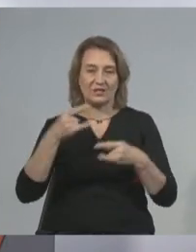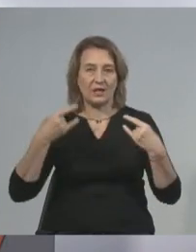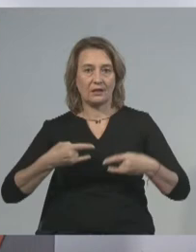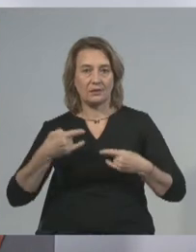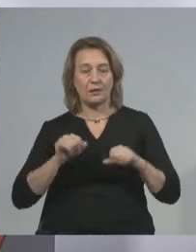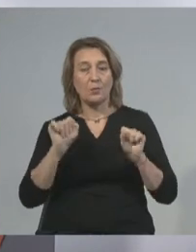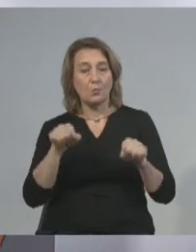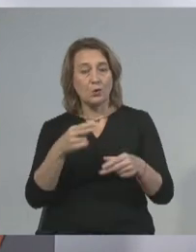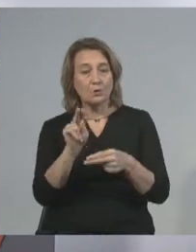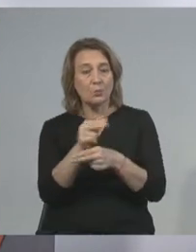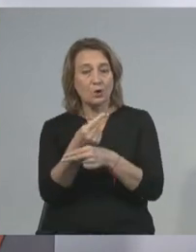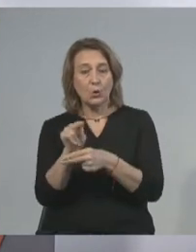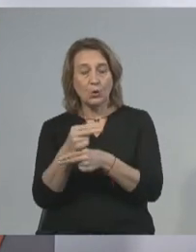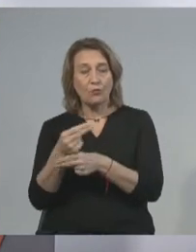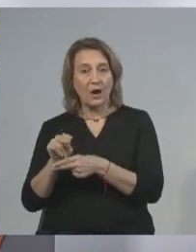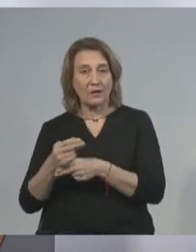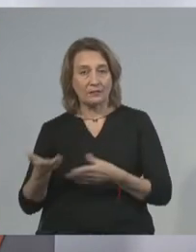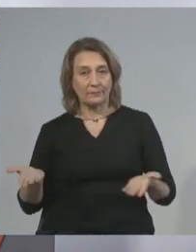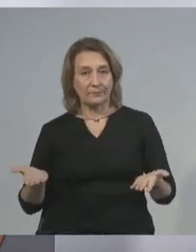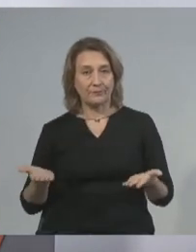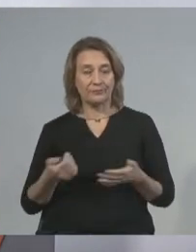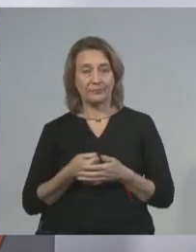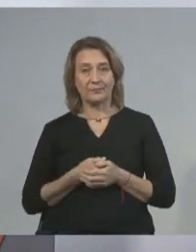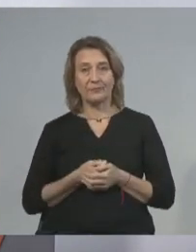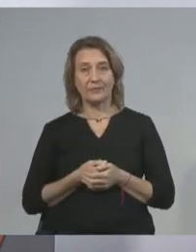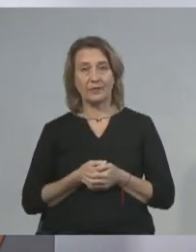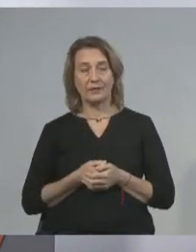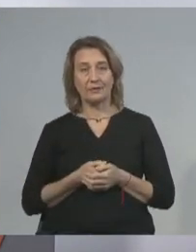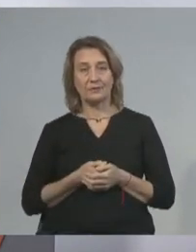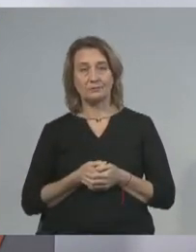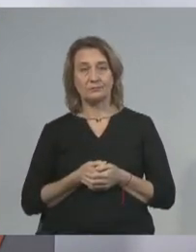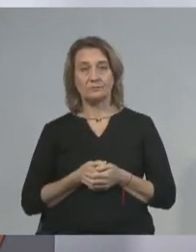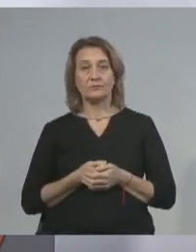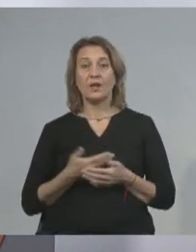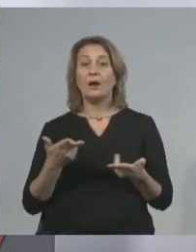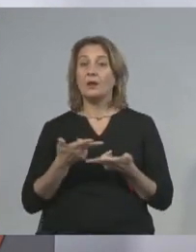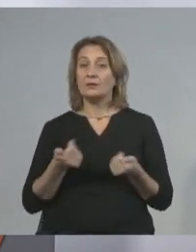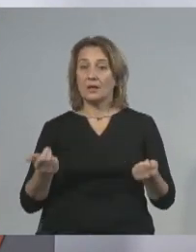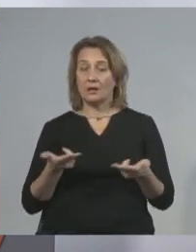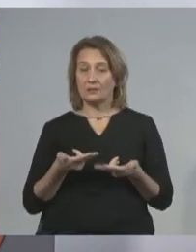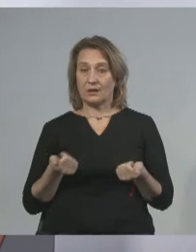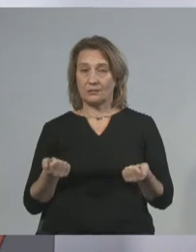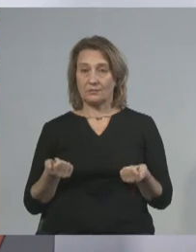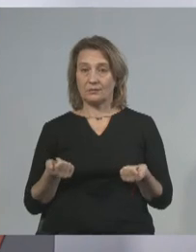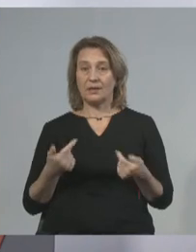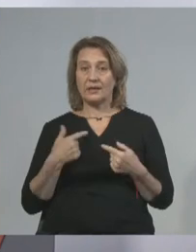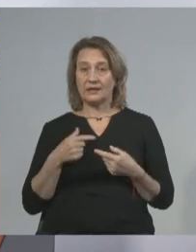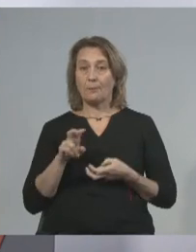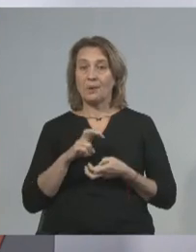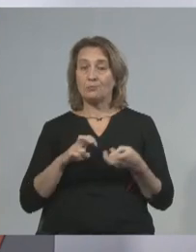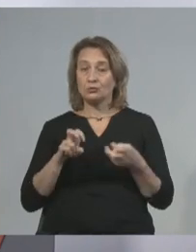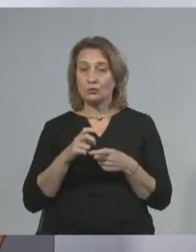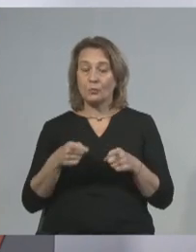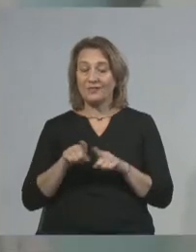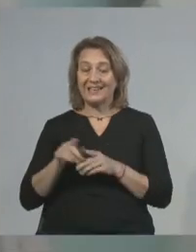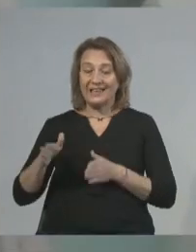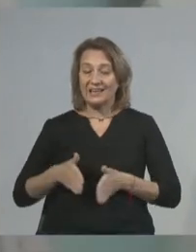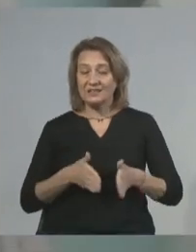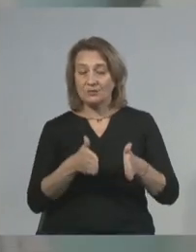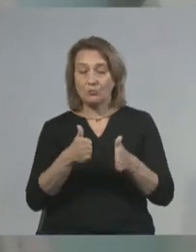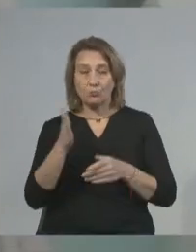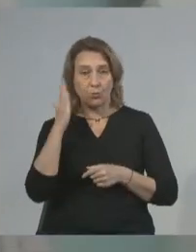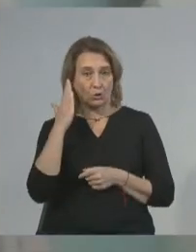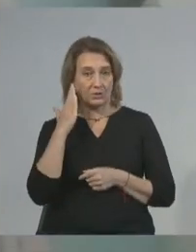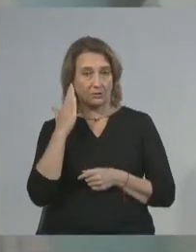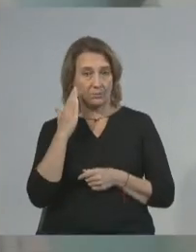option well i would look at lithuania just short they are really good at battling this